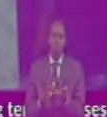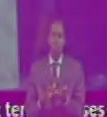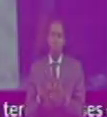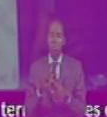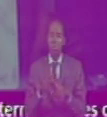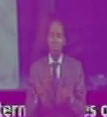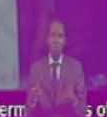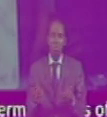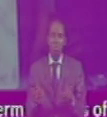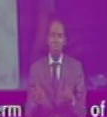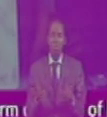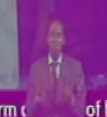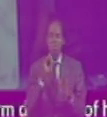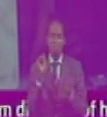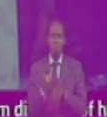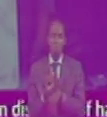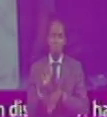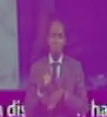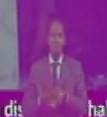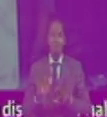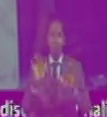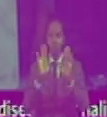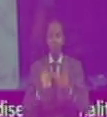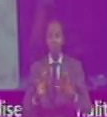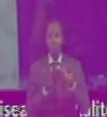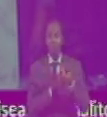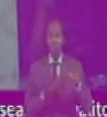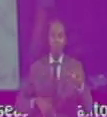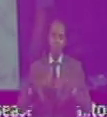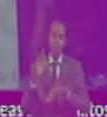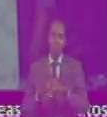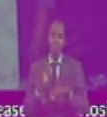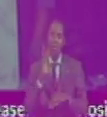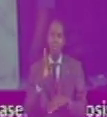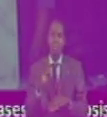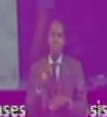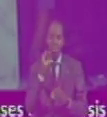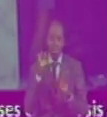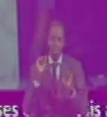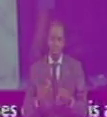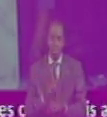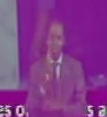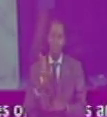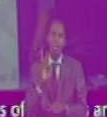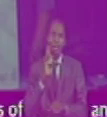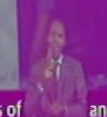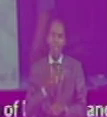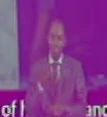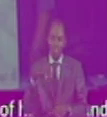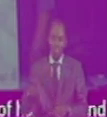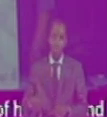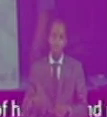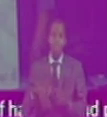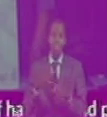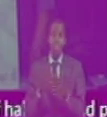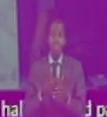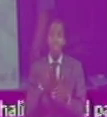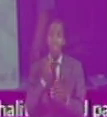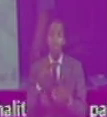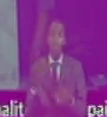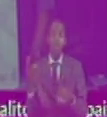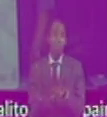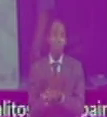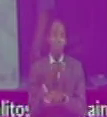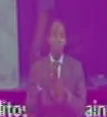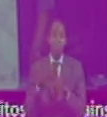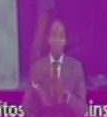I tried to apply one thing or the other in medication, but it was on Sunday. The Lord touched me. I can